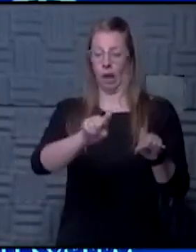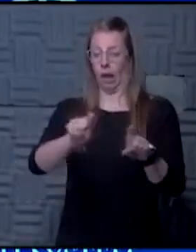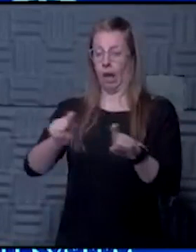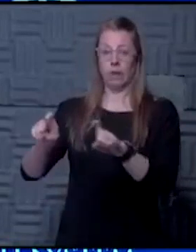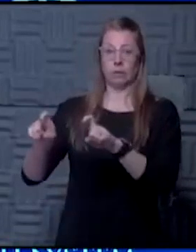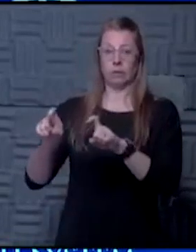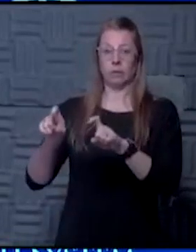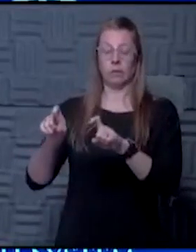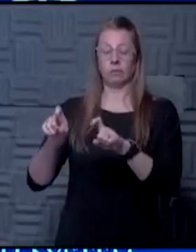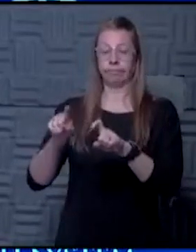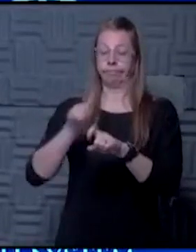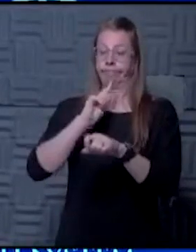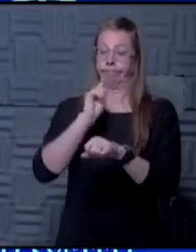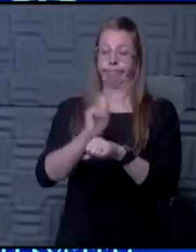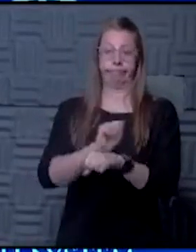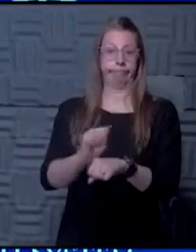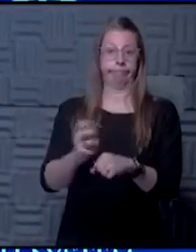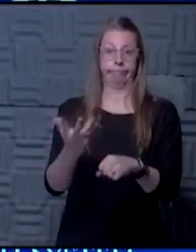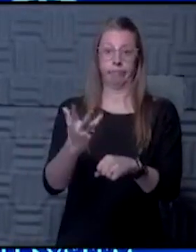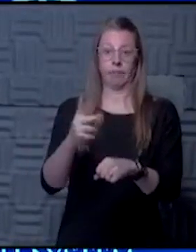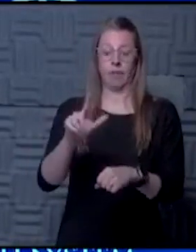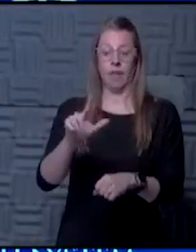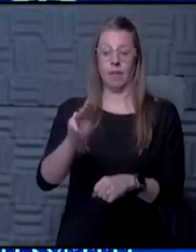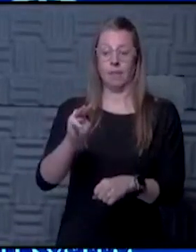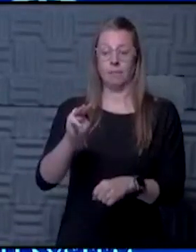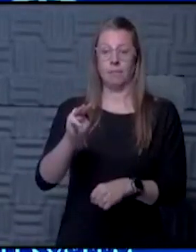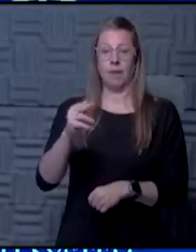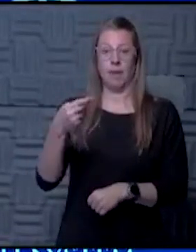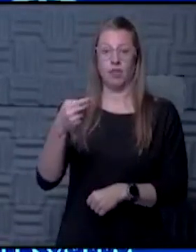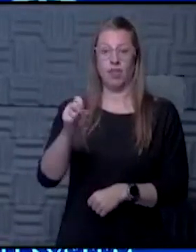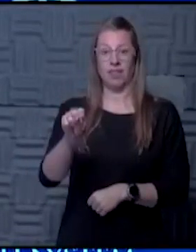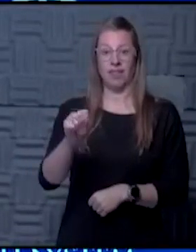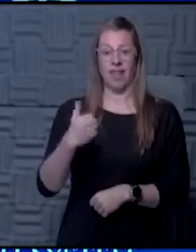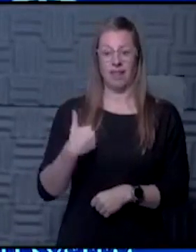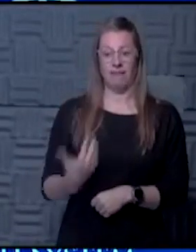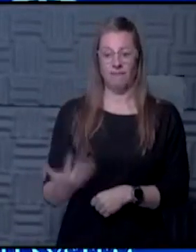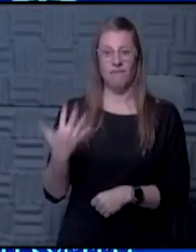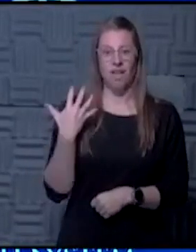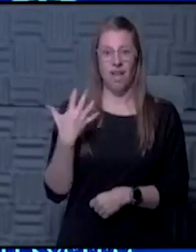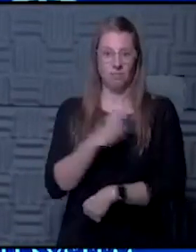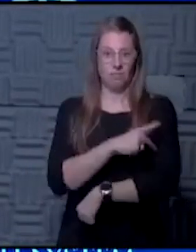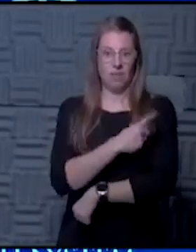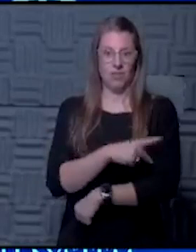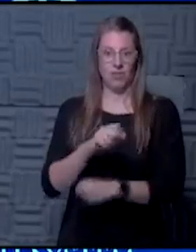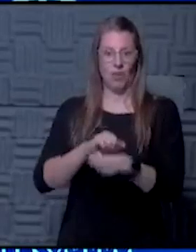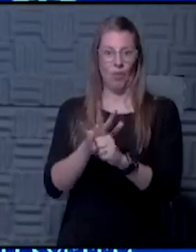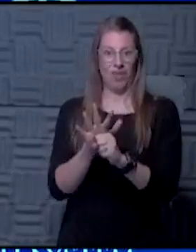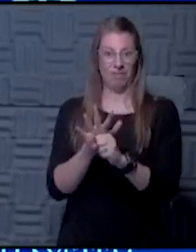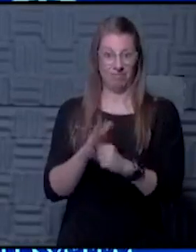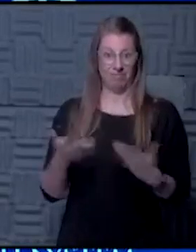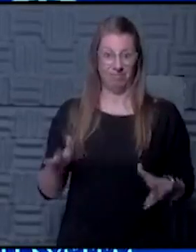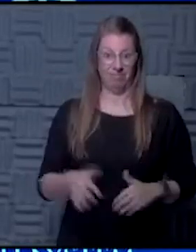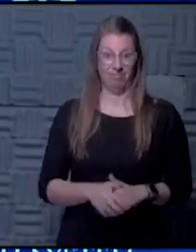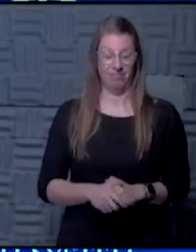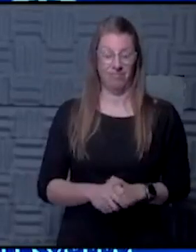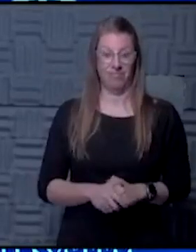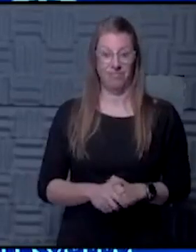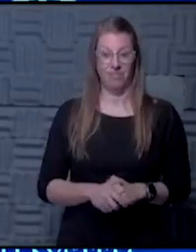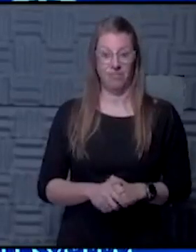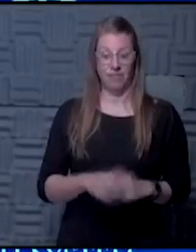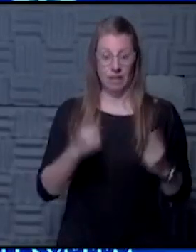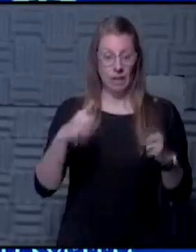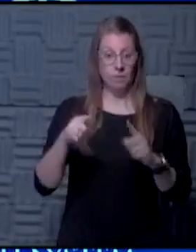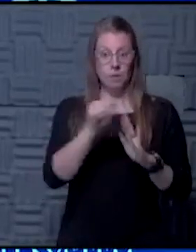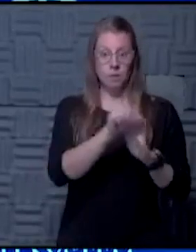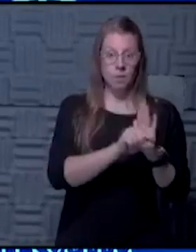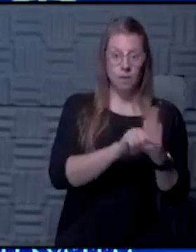testing, and the reality is LMH yesterday had 5 patients with COVID. And then you look at what's going on in